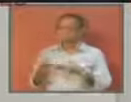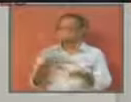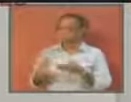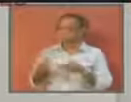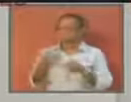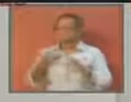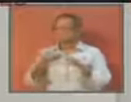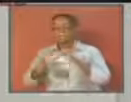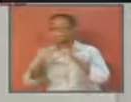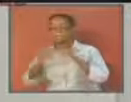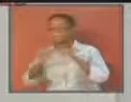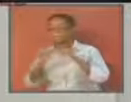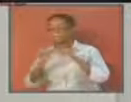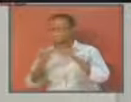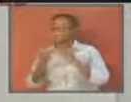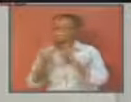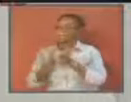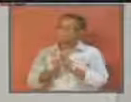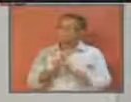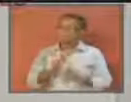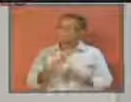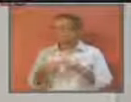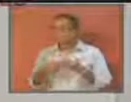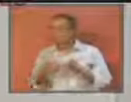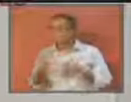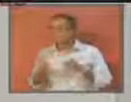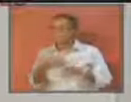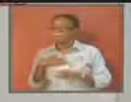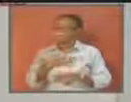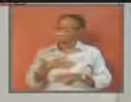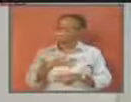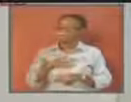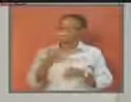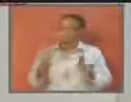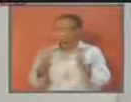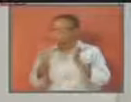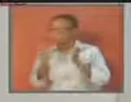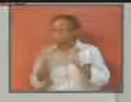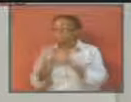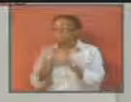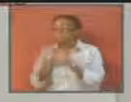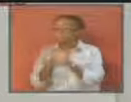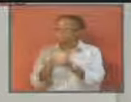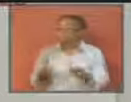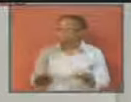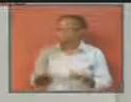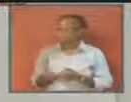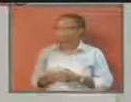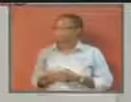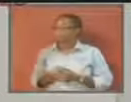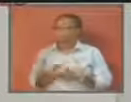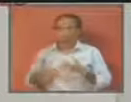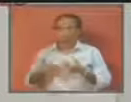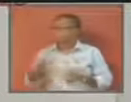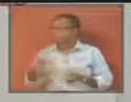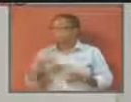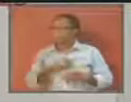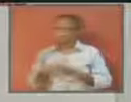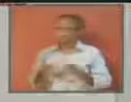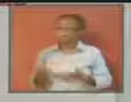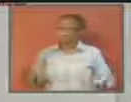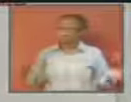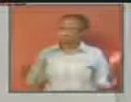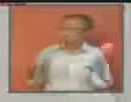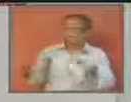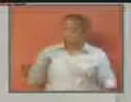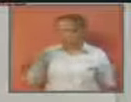requests. And again, as I said, we will do what we can in terms of our customer service reps and our security services